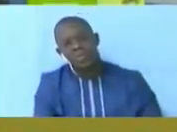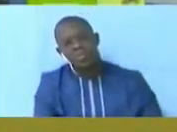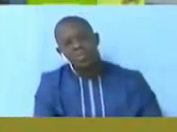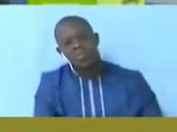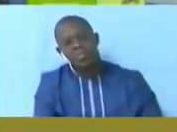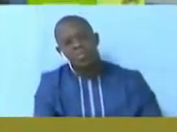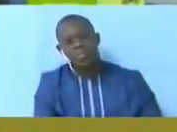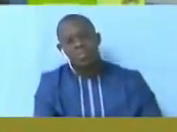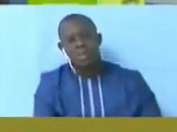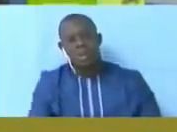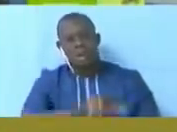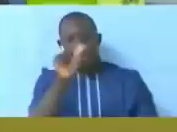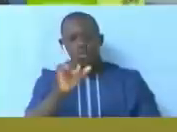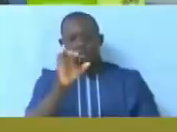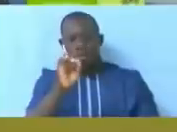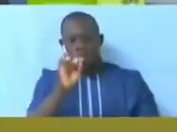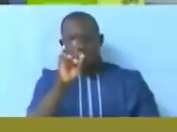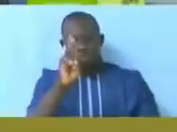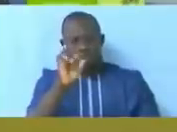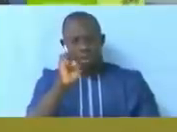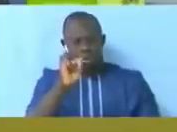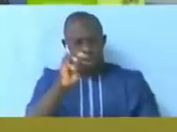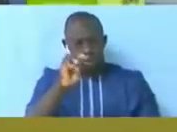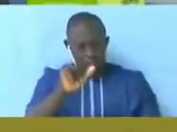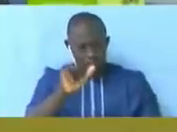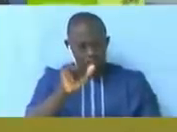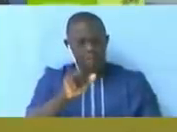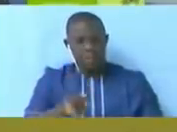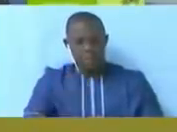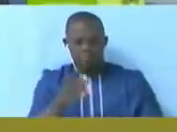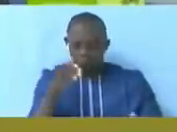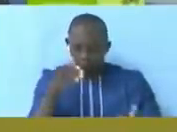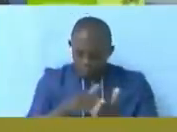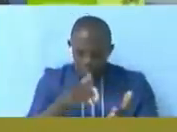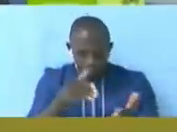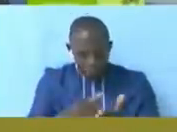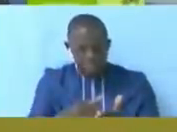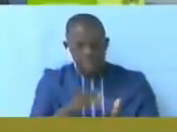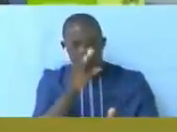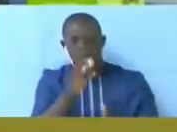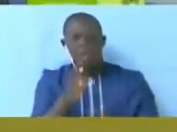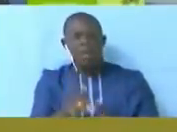And Usman insisted that it was me and me alone who could go and